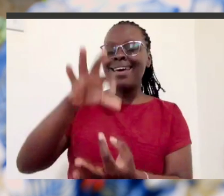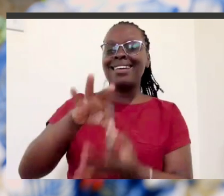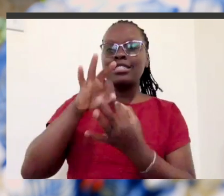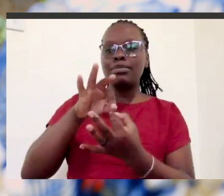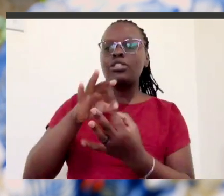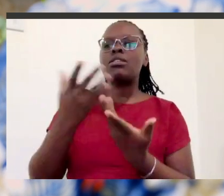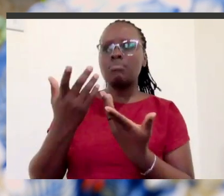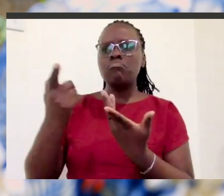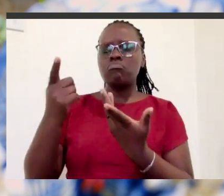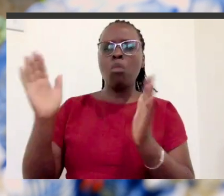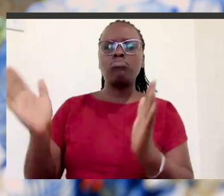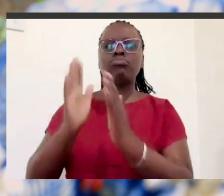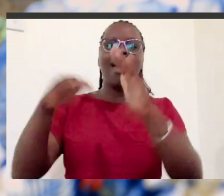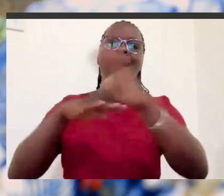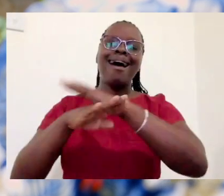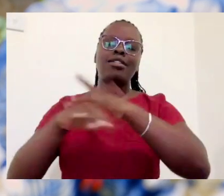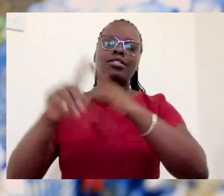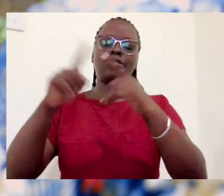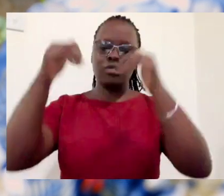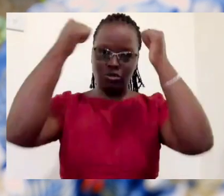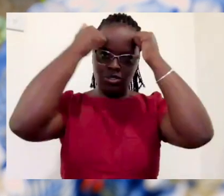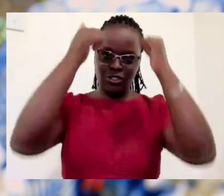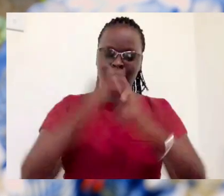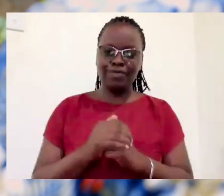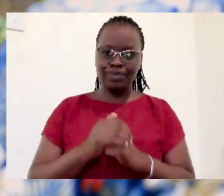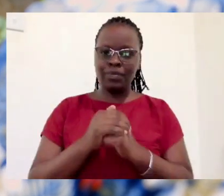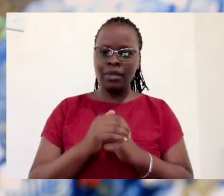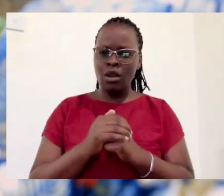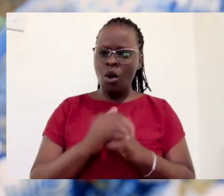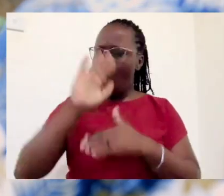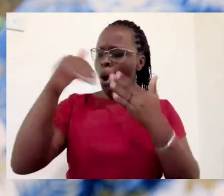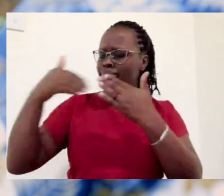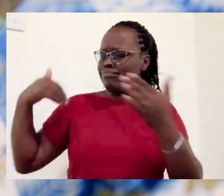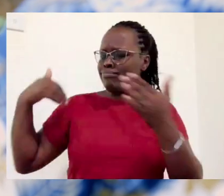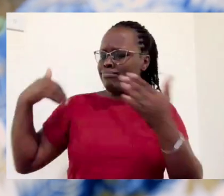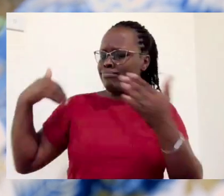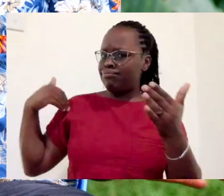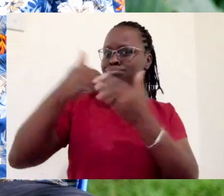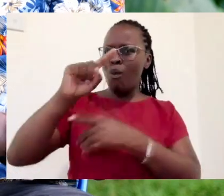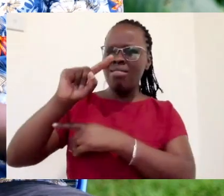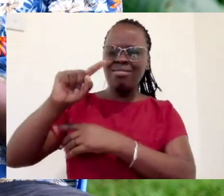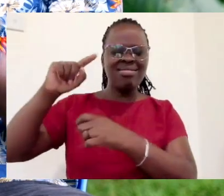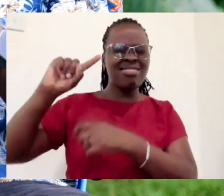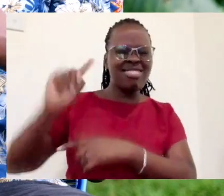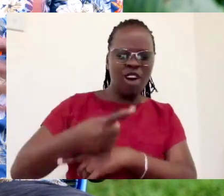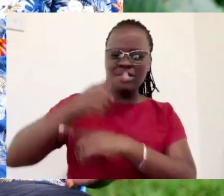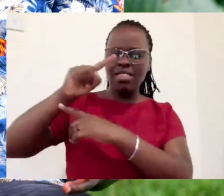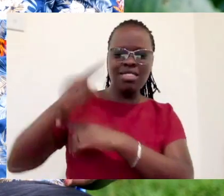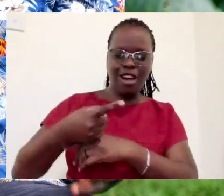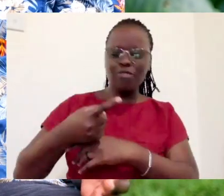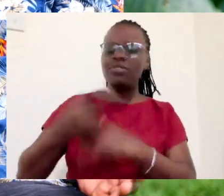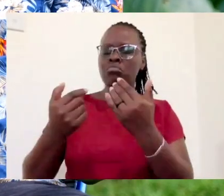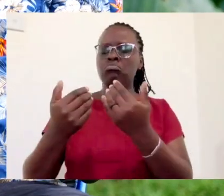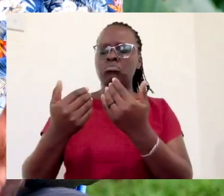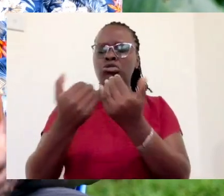and majorly supporting access to education here in the Malindi community. And of course, over the years now, thousands of